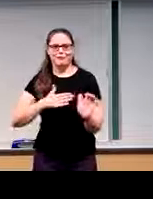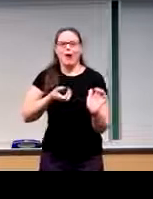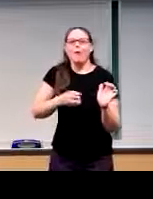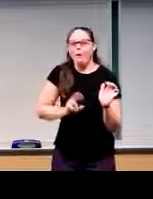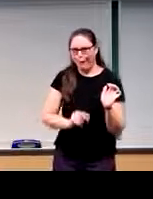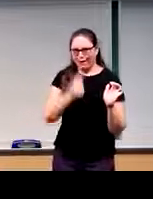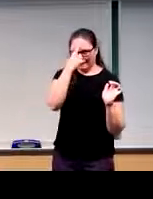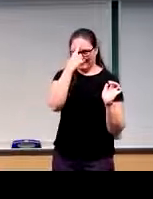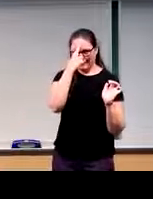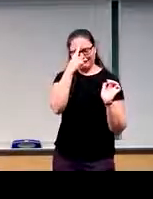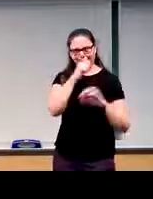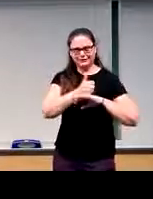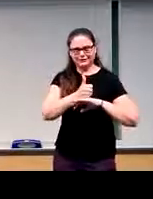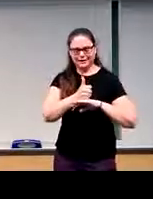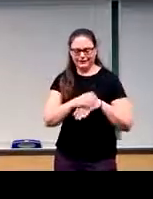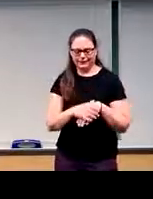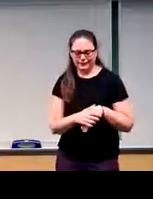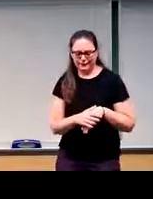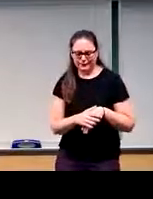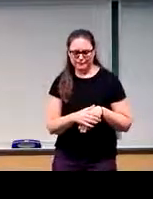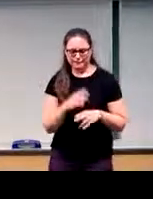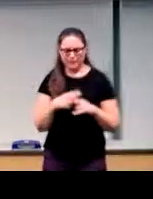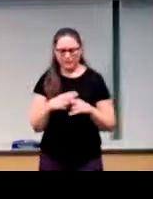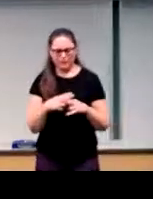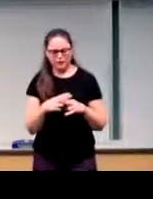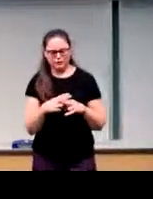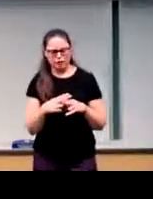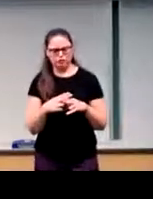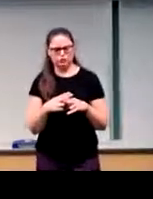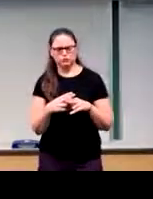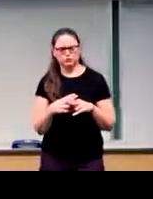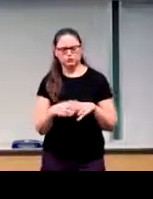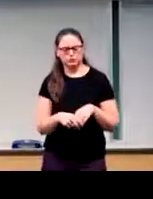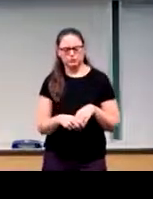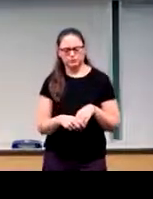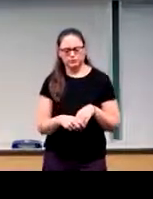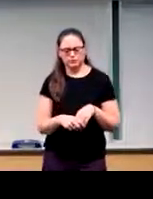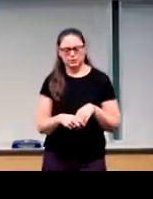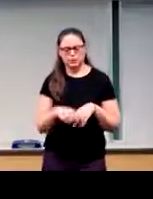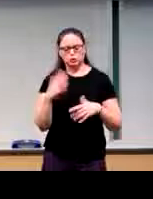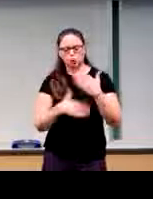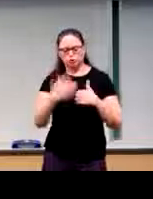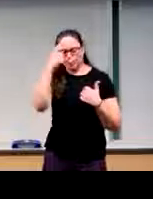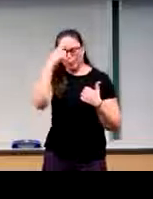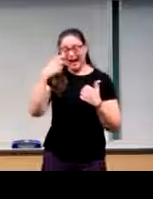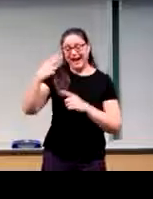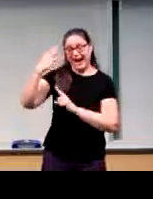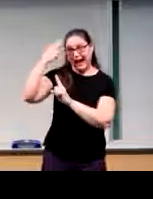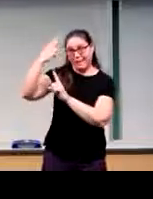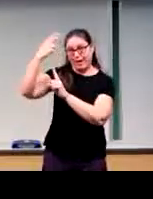state, which is called second order representation. But the social brain hypothesis is